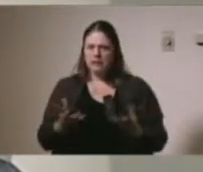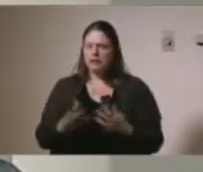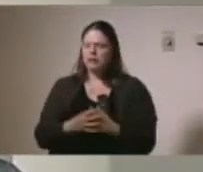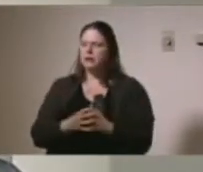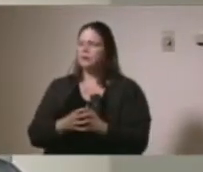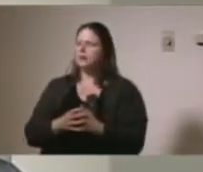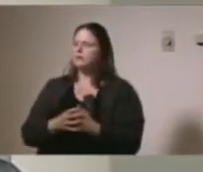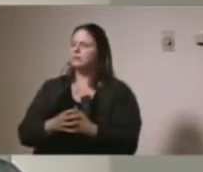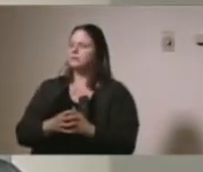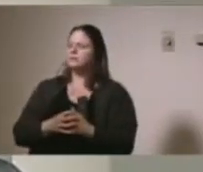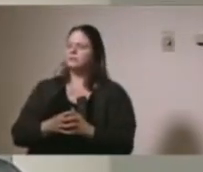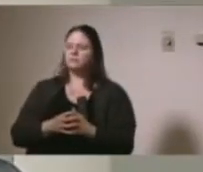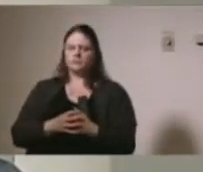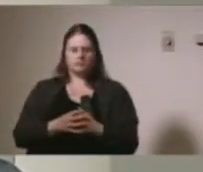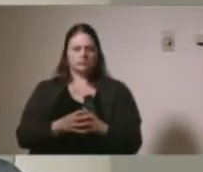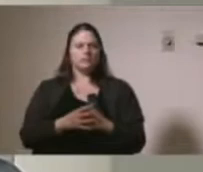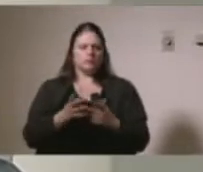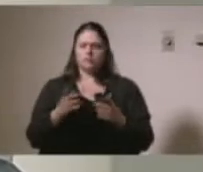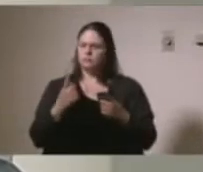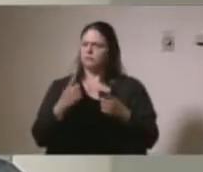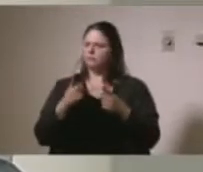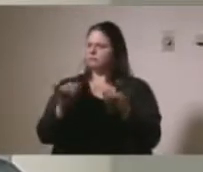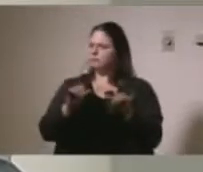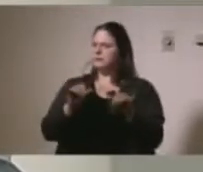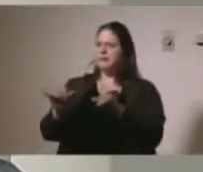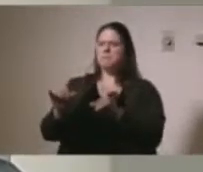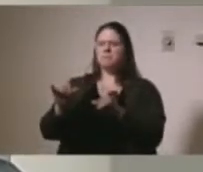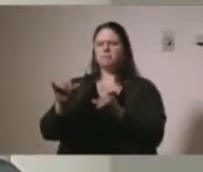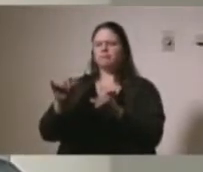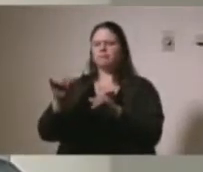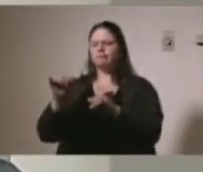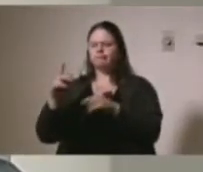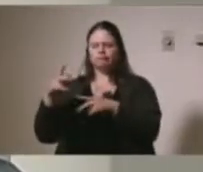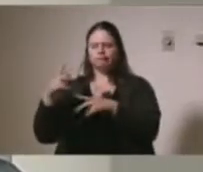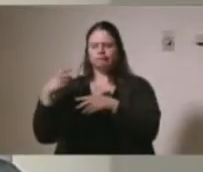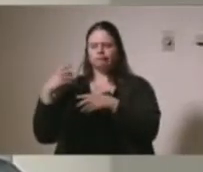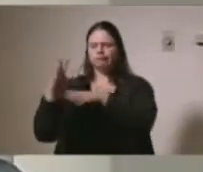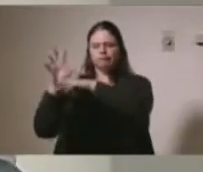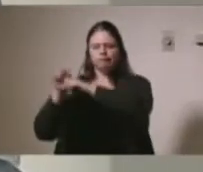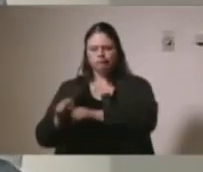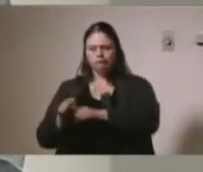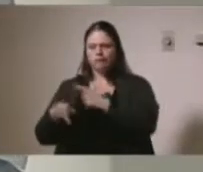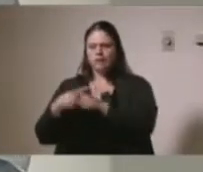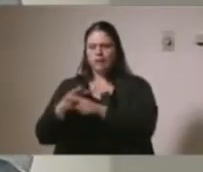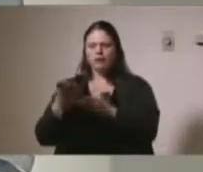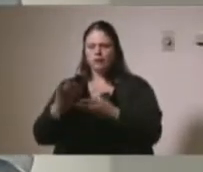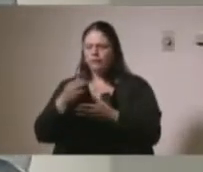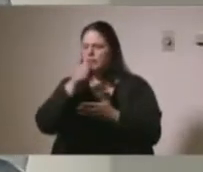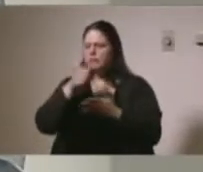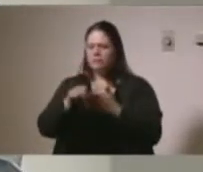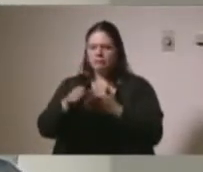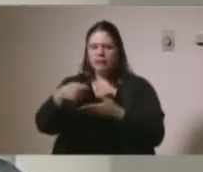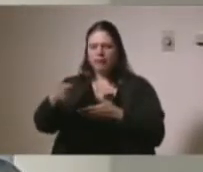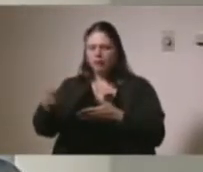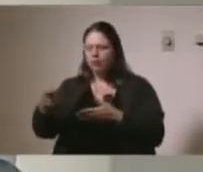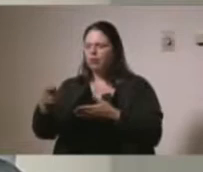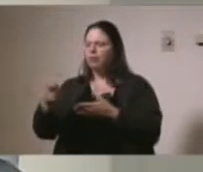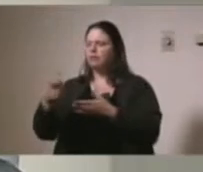compared with the traditional services offered until then, that is paper correspondence and pay services.